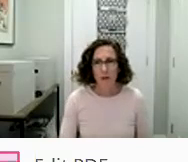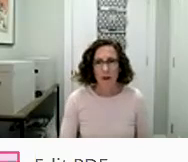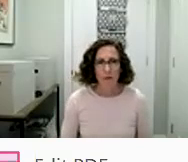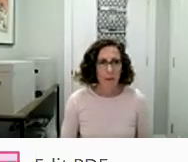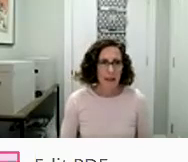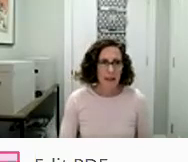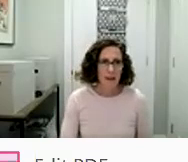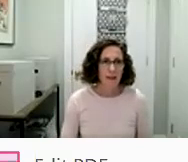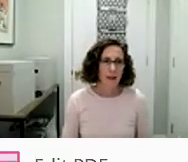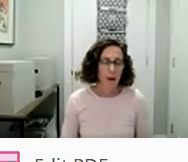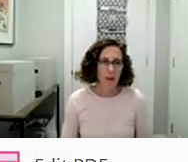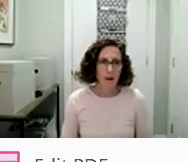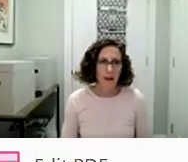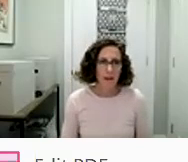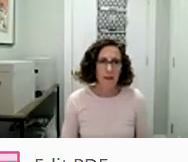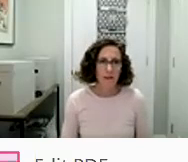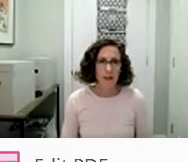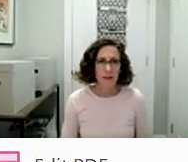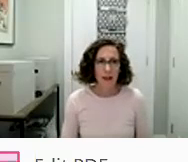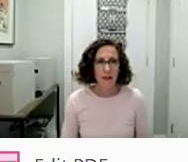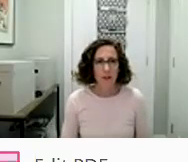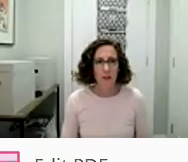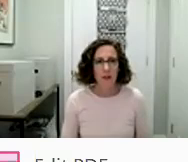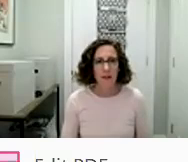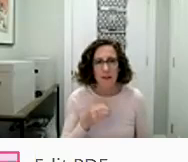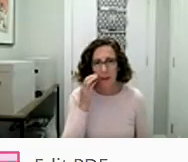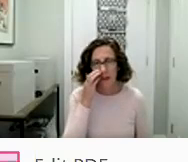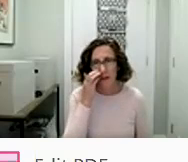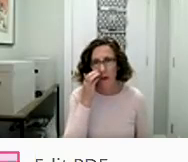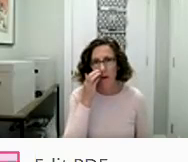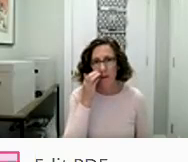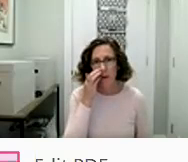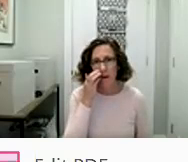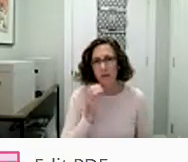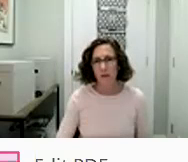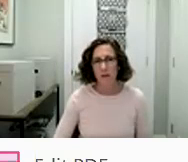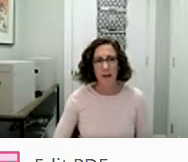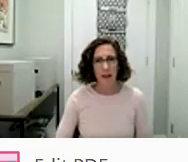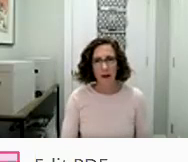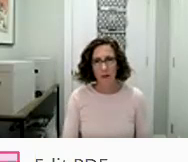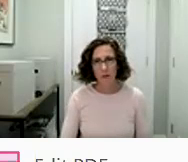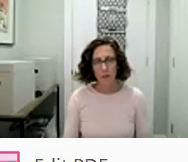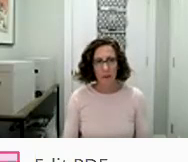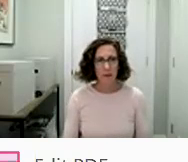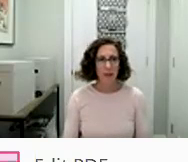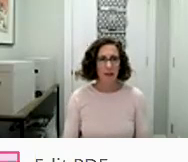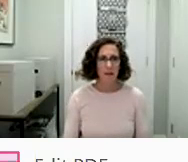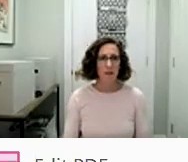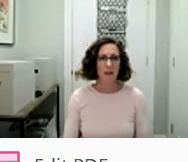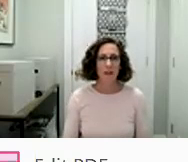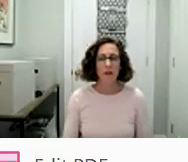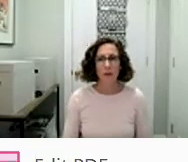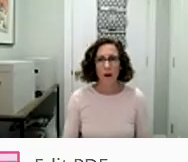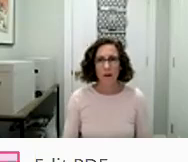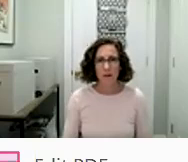Good afternoon, everybody. The Public Art and Civic Design Division is pleased to welcome you all to the second of two public meetings